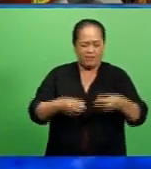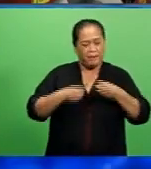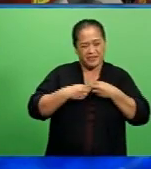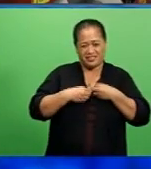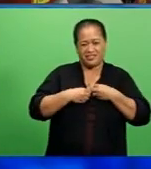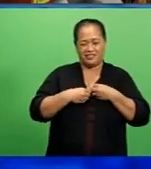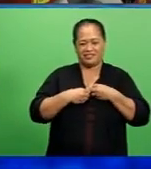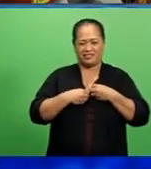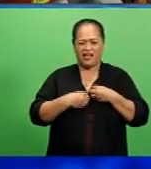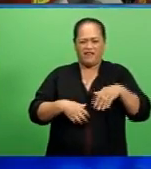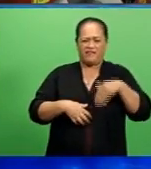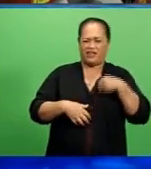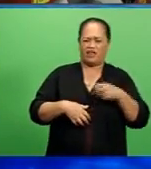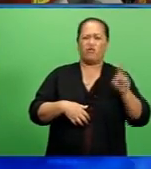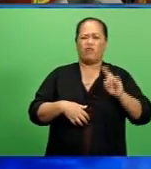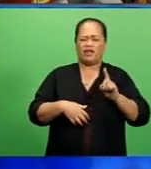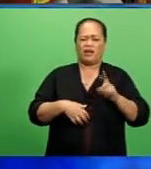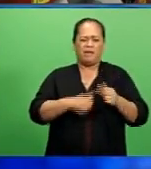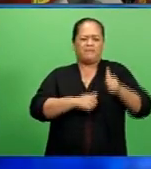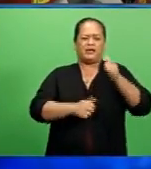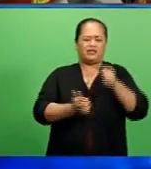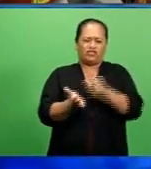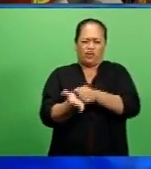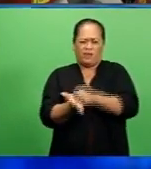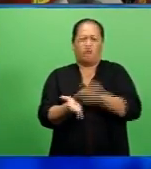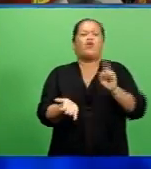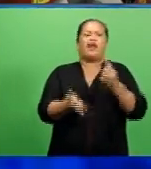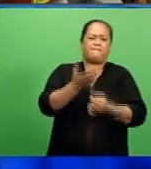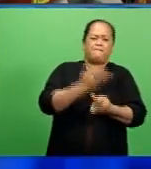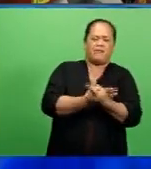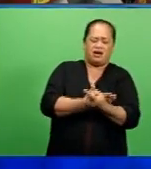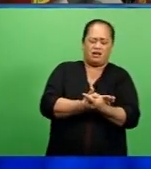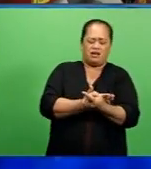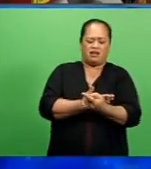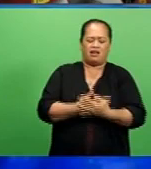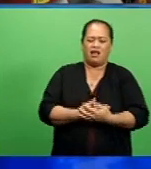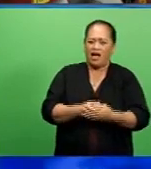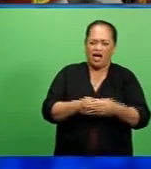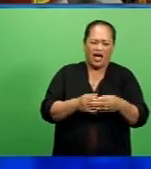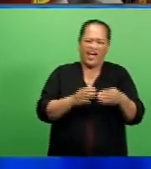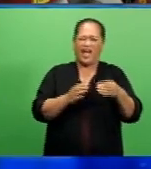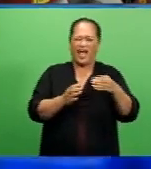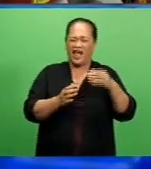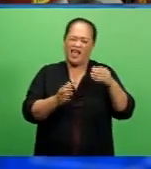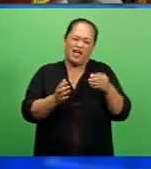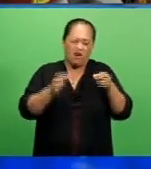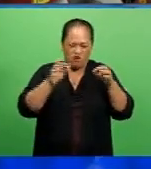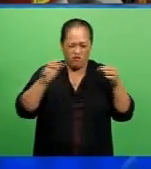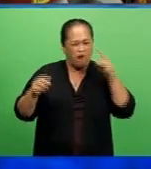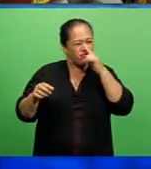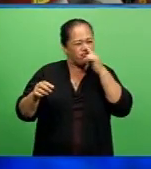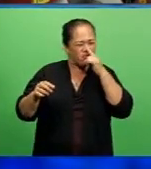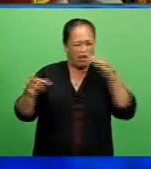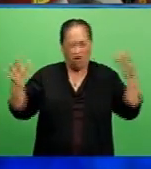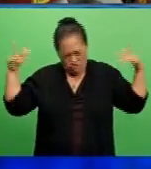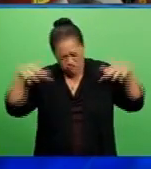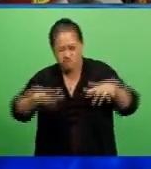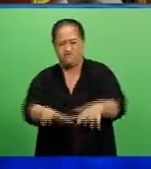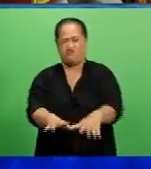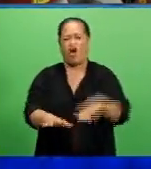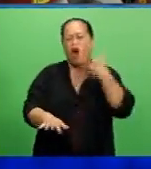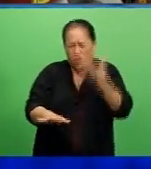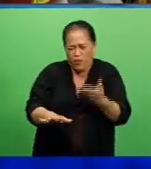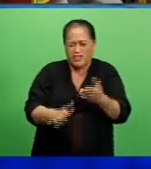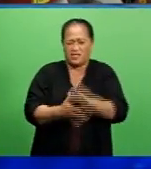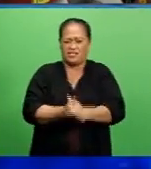with back-to-school shopping. Normally, businesses would be buzzing as people flocked in numbers to town this time of the year to do